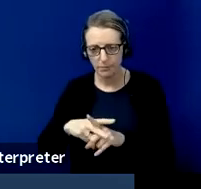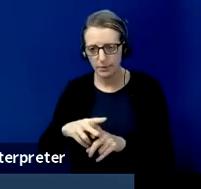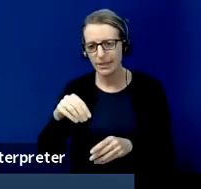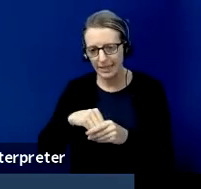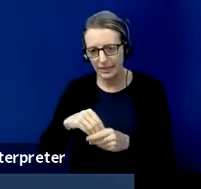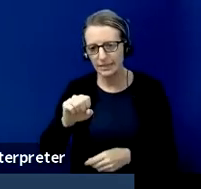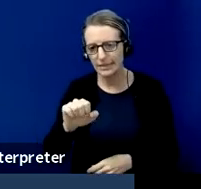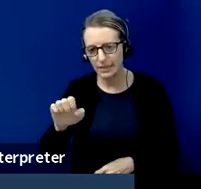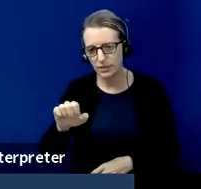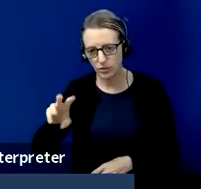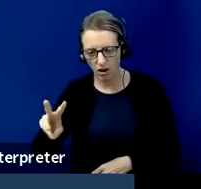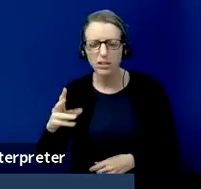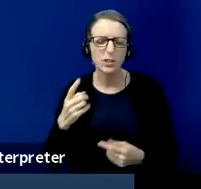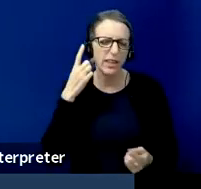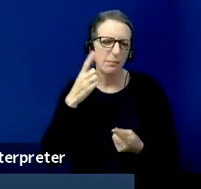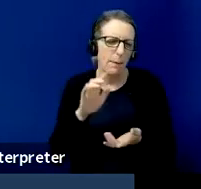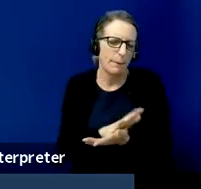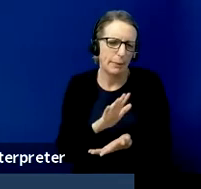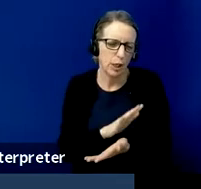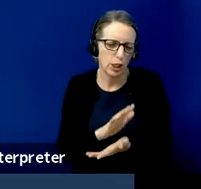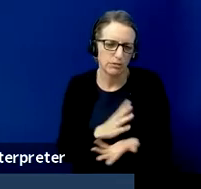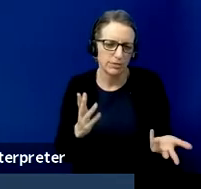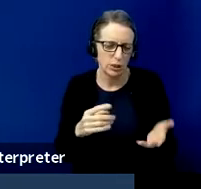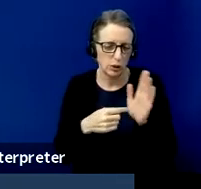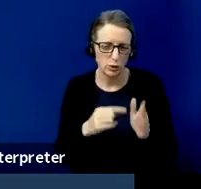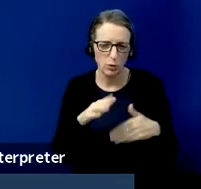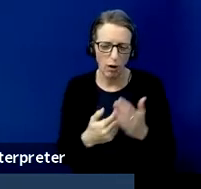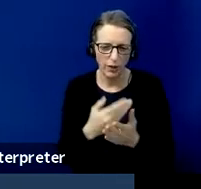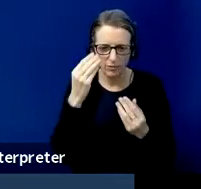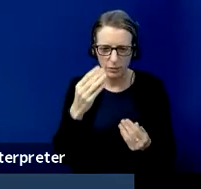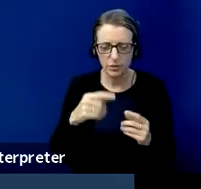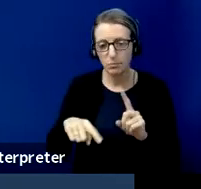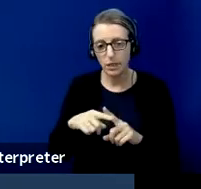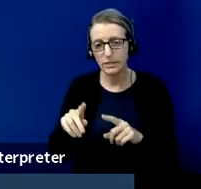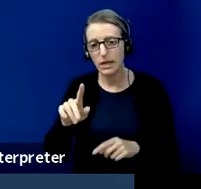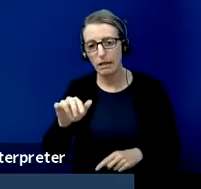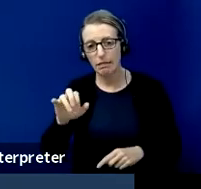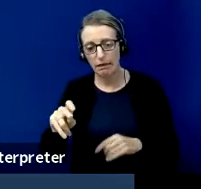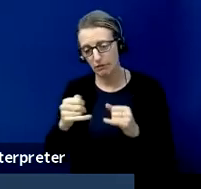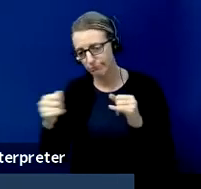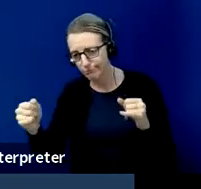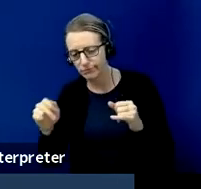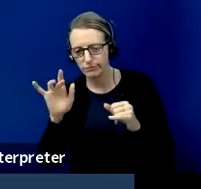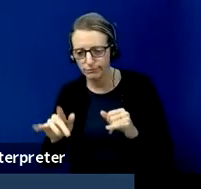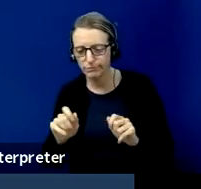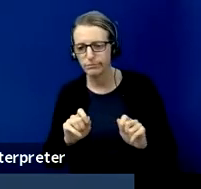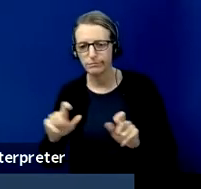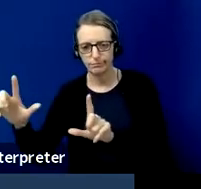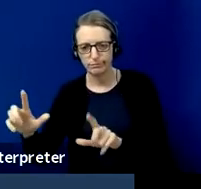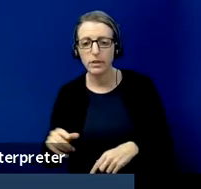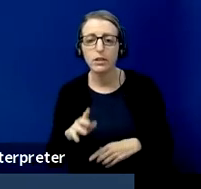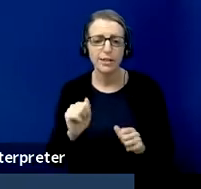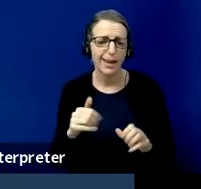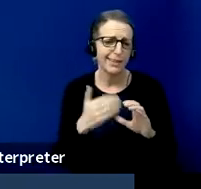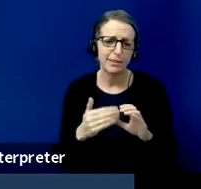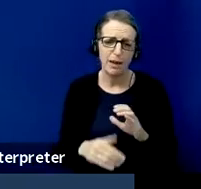So think about a paper version of this. It shows you all information as well as links to go view that. You can email these, you can